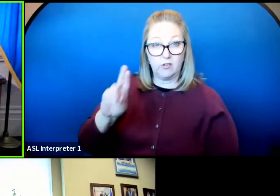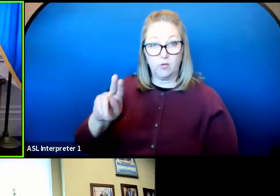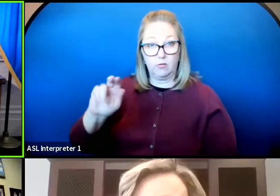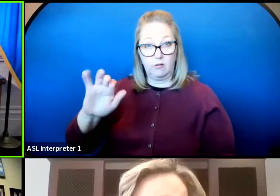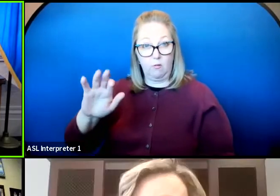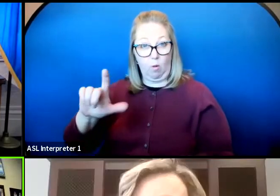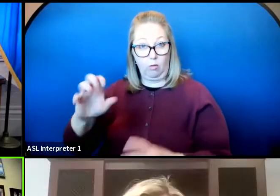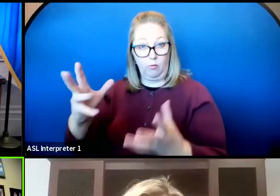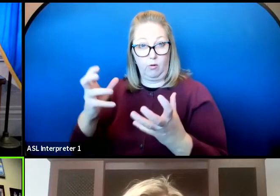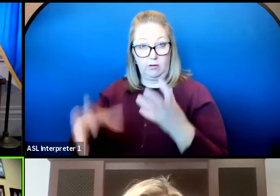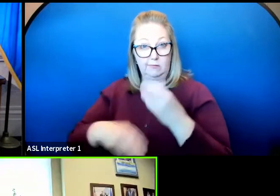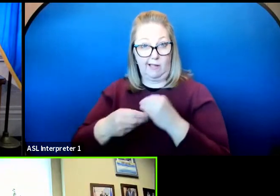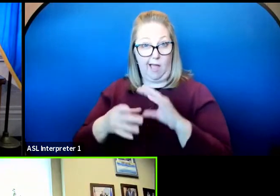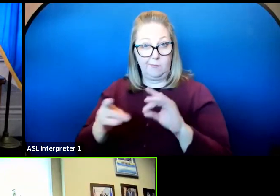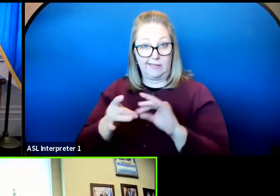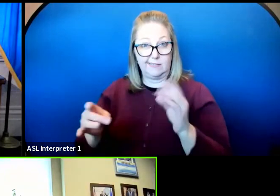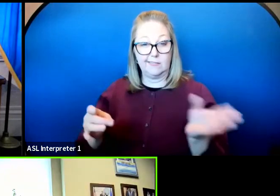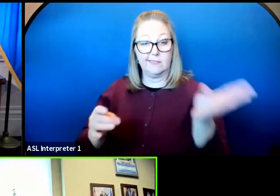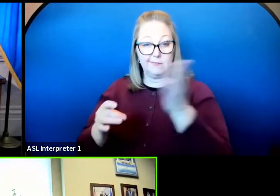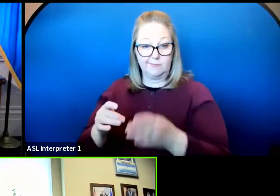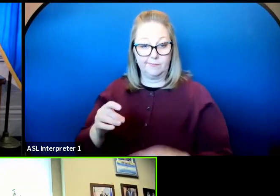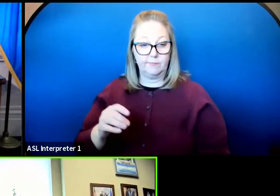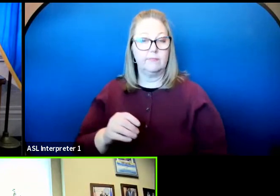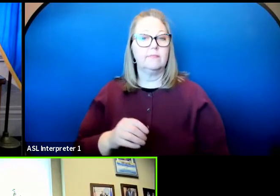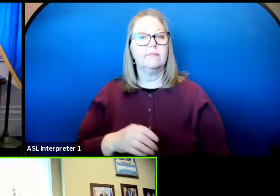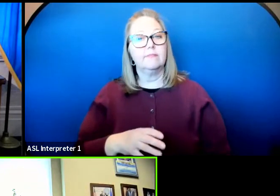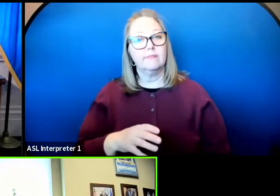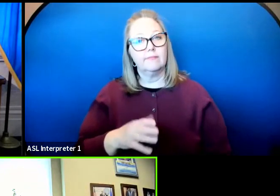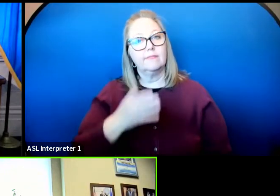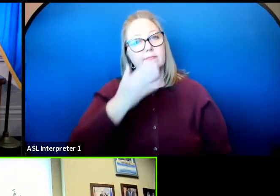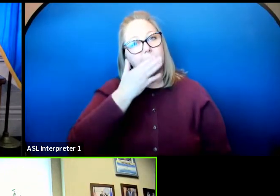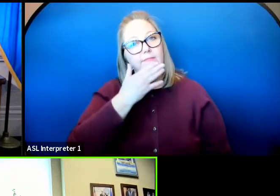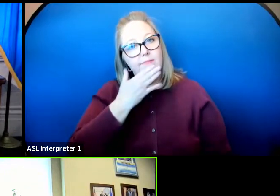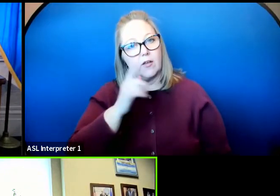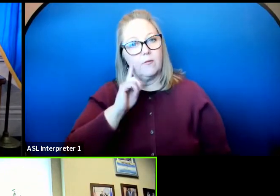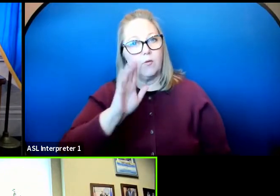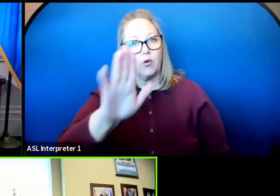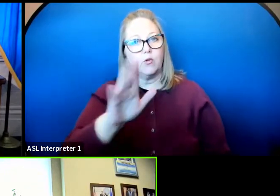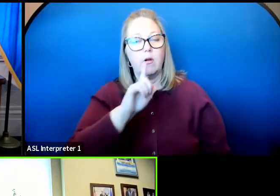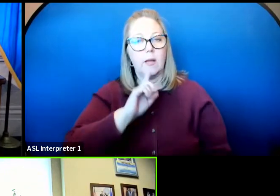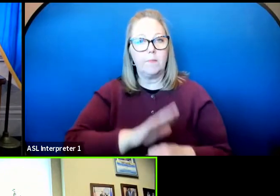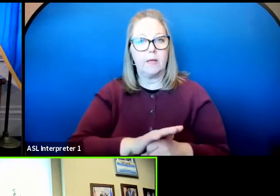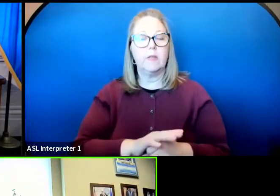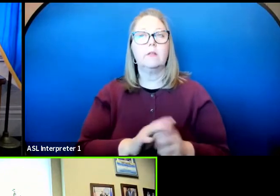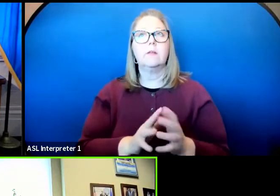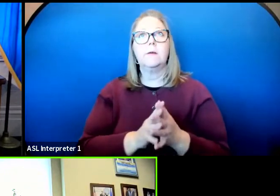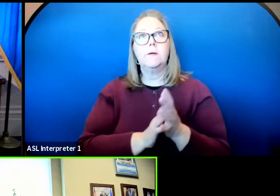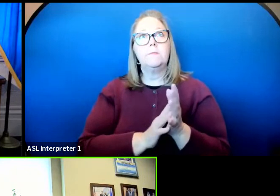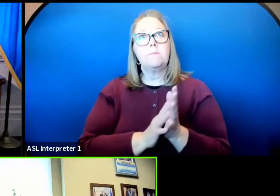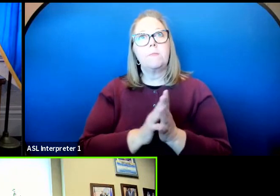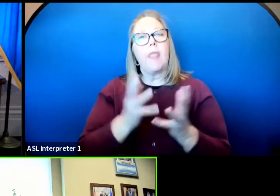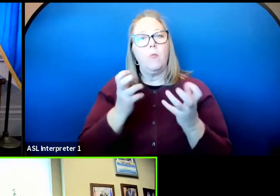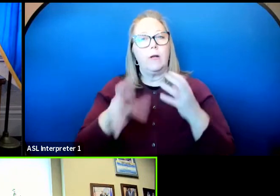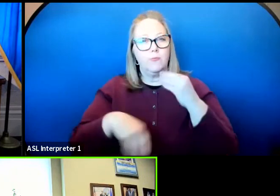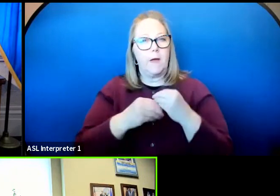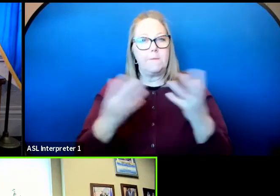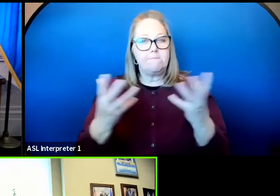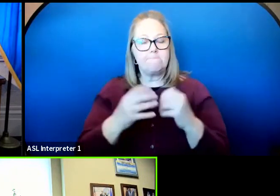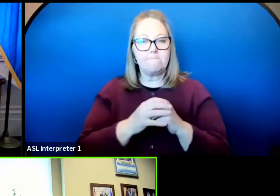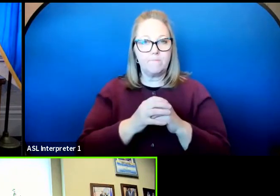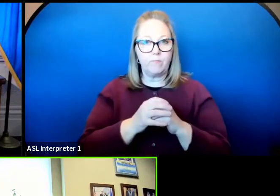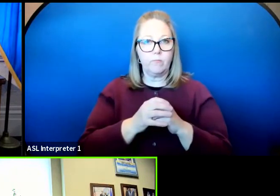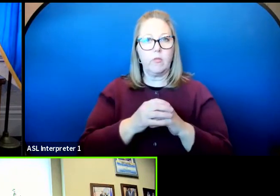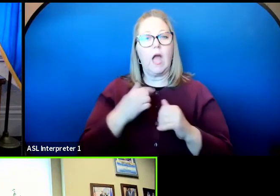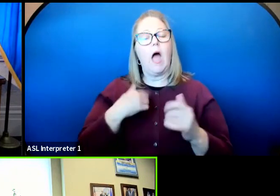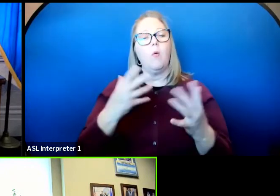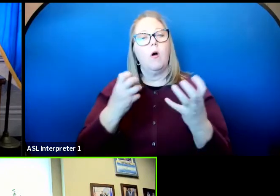in? Sure, Governor. I again, thank you for your commitment in this regard. I'll just say this. I want all of the stakeholders